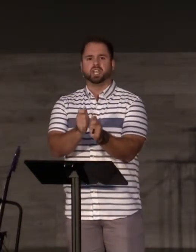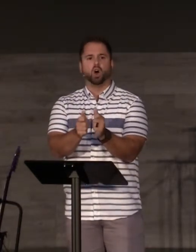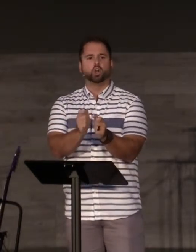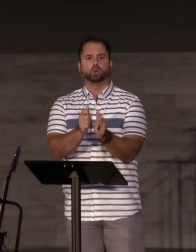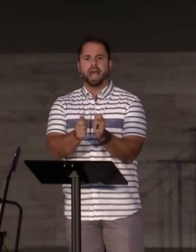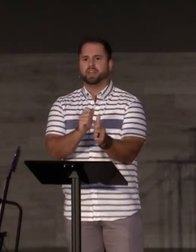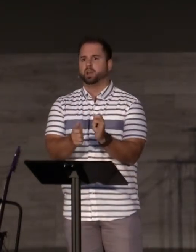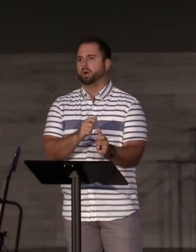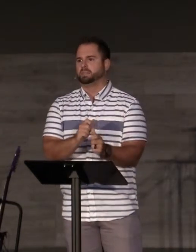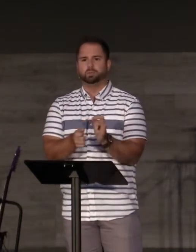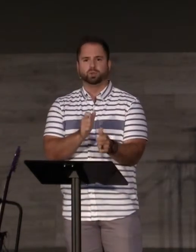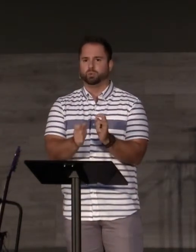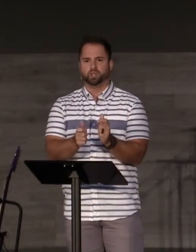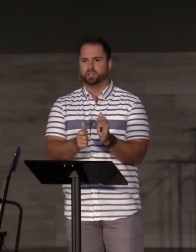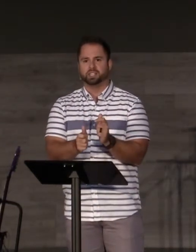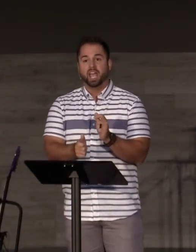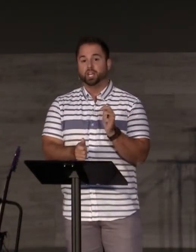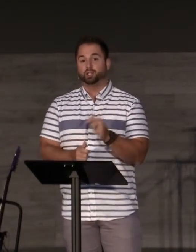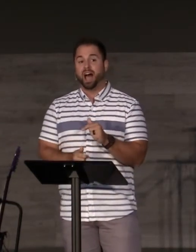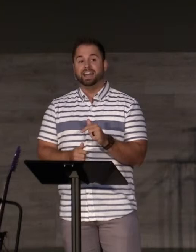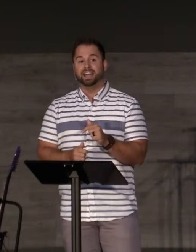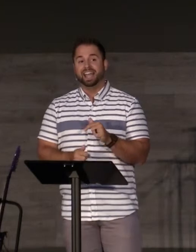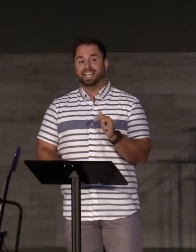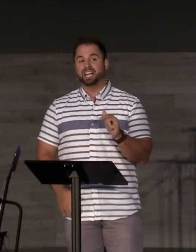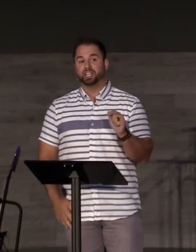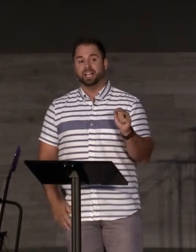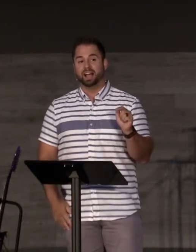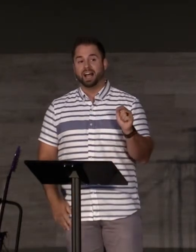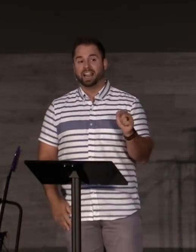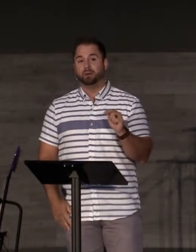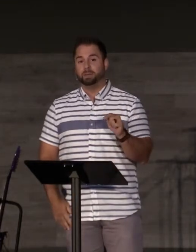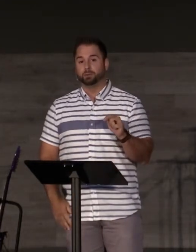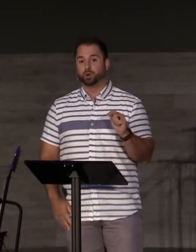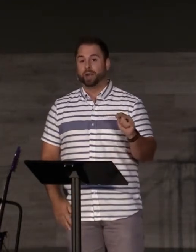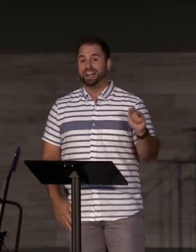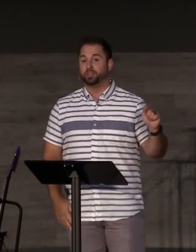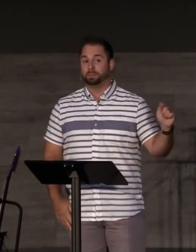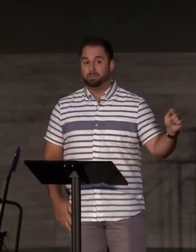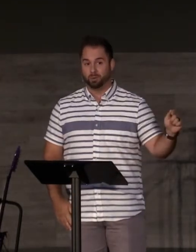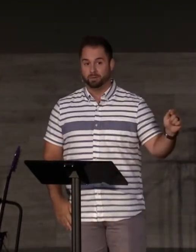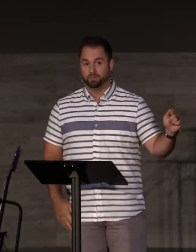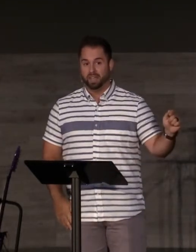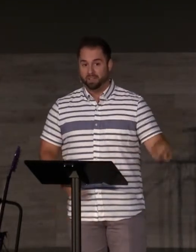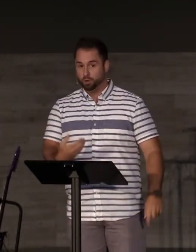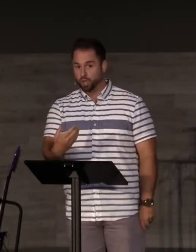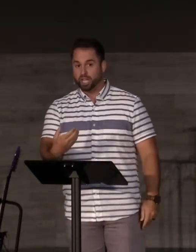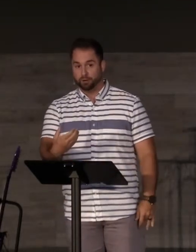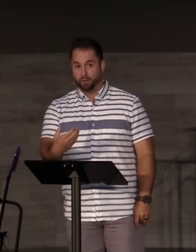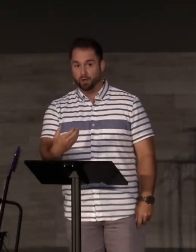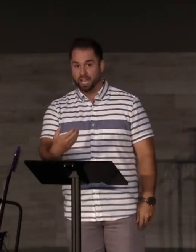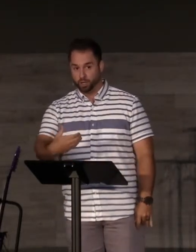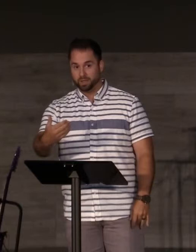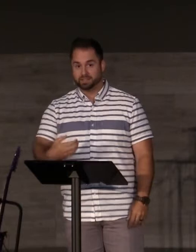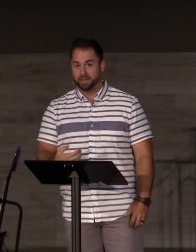you just give all your wrath out at once. People do it with churches. You know, China is actually allowing people to rate other people. If you look